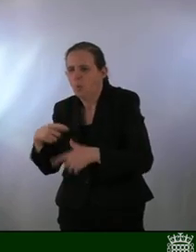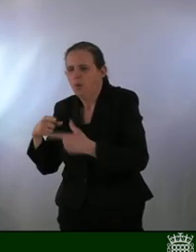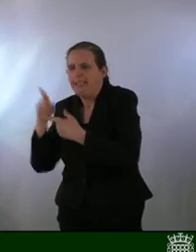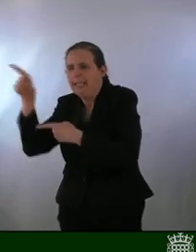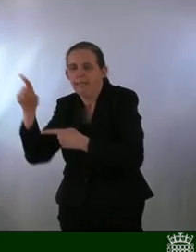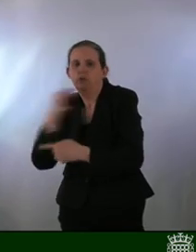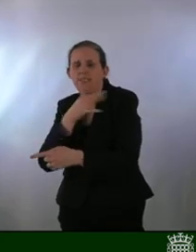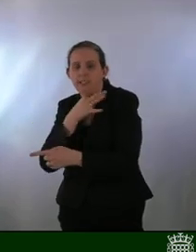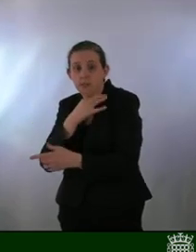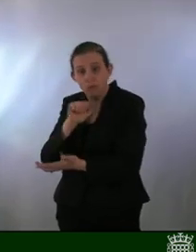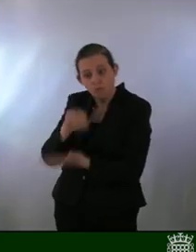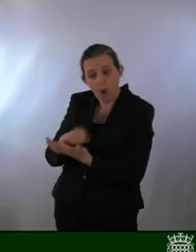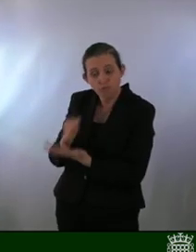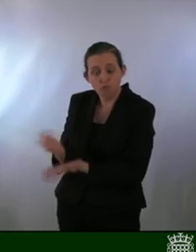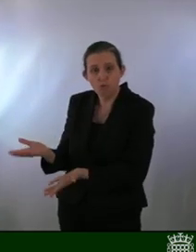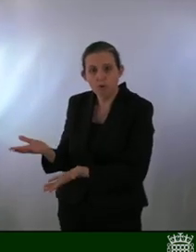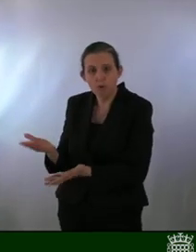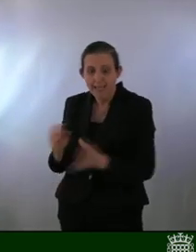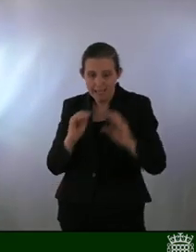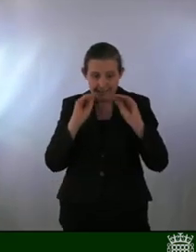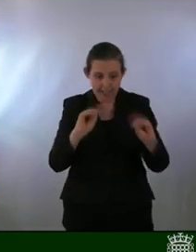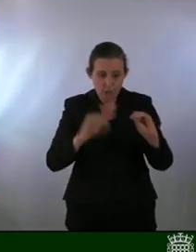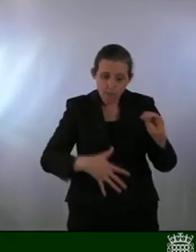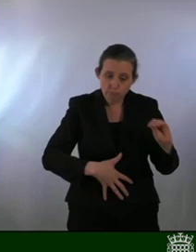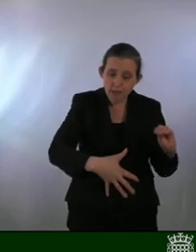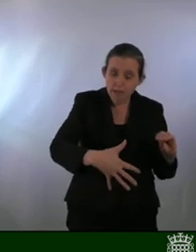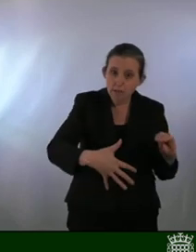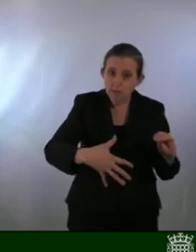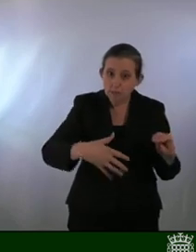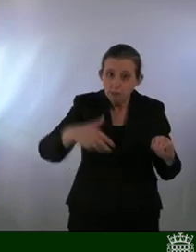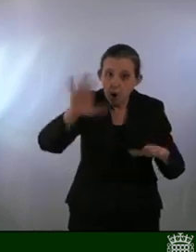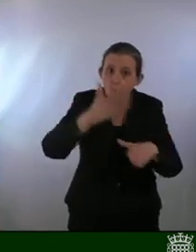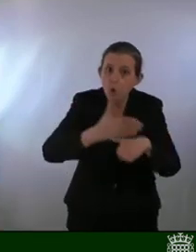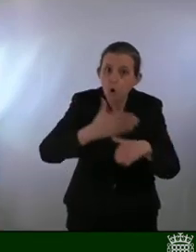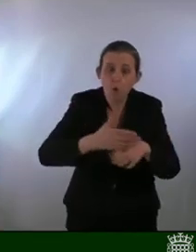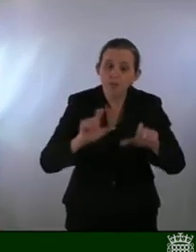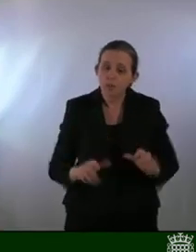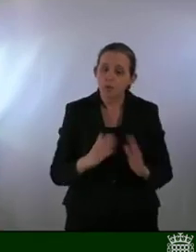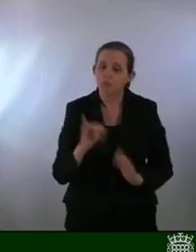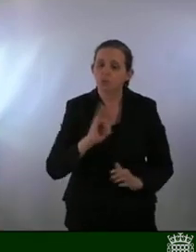more generally, what should pregnant teachers be doing? Should they be going to work now, or is that too risky?